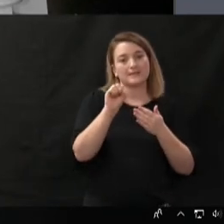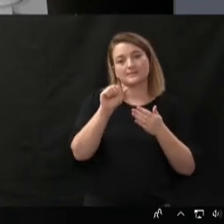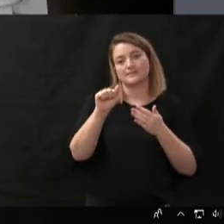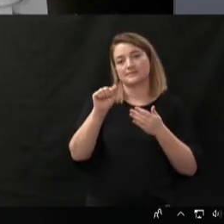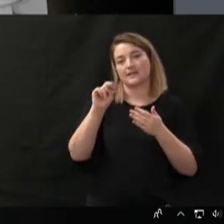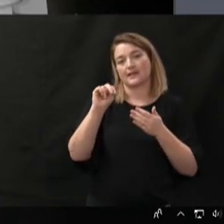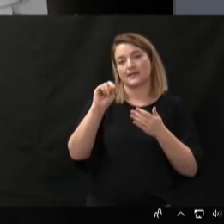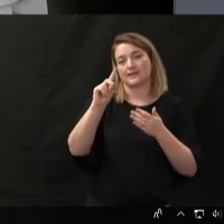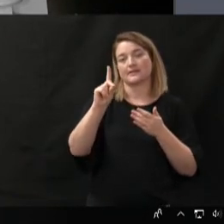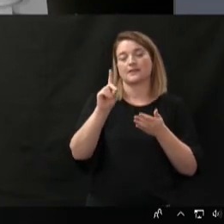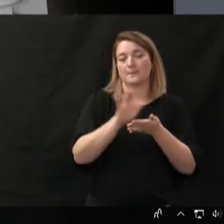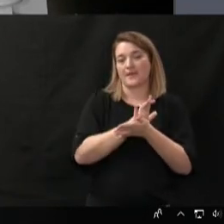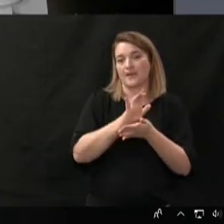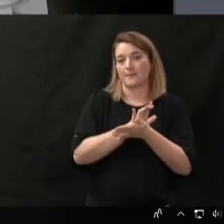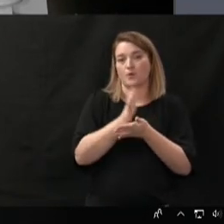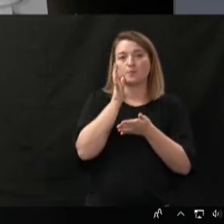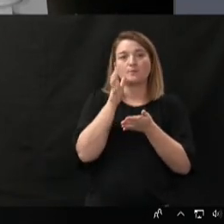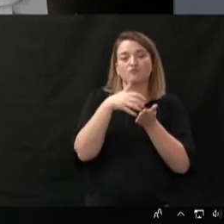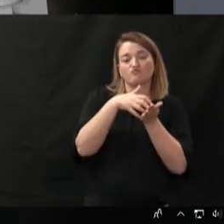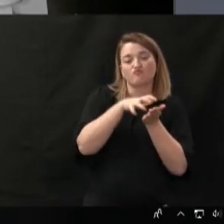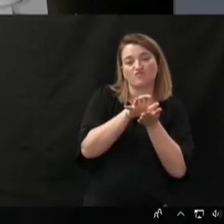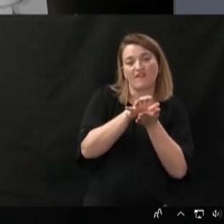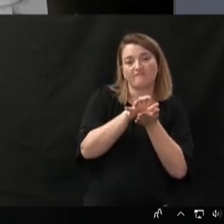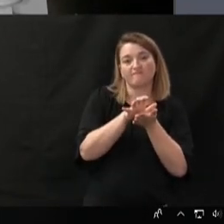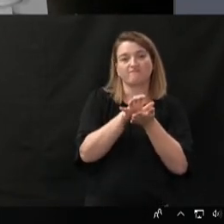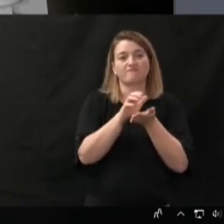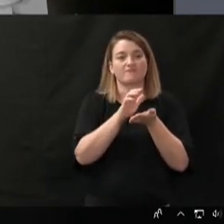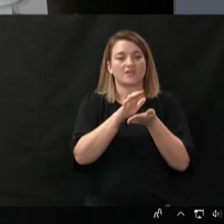surface because it was simple, it was easy.